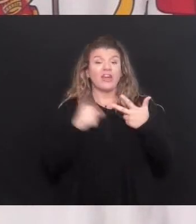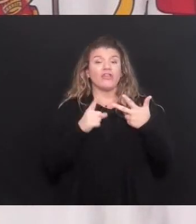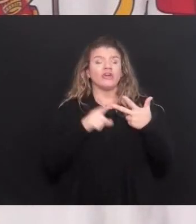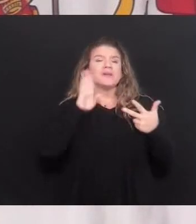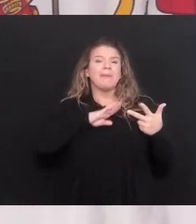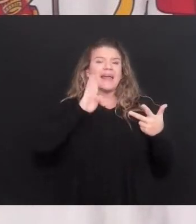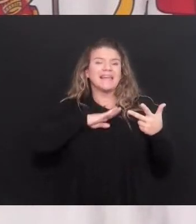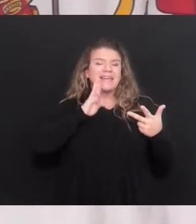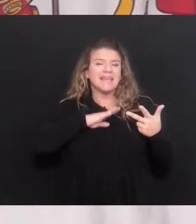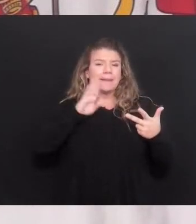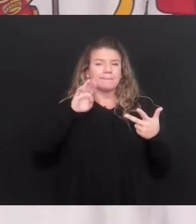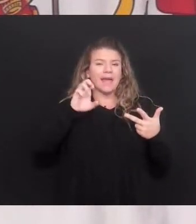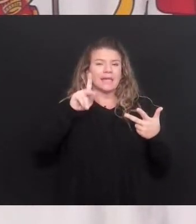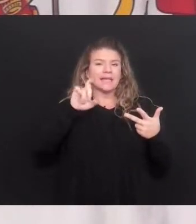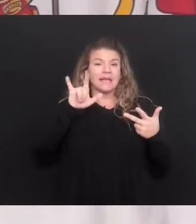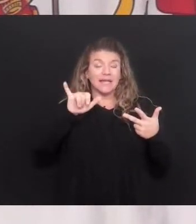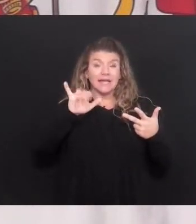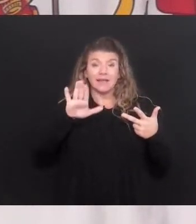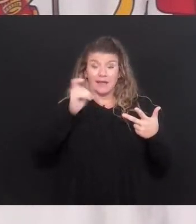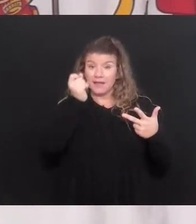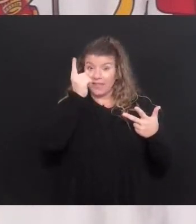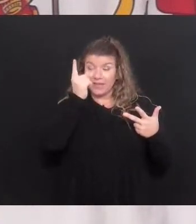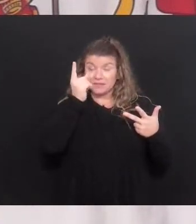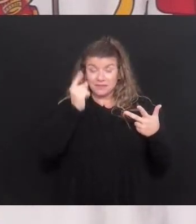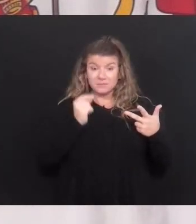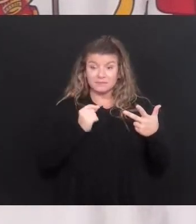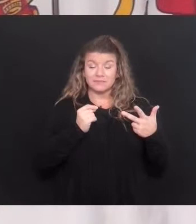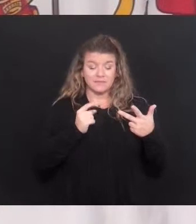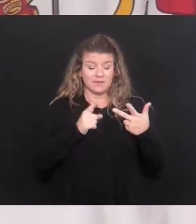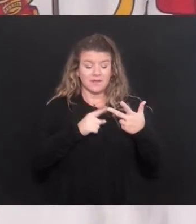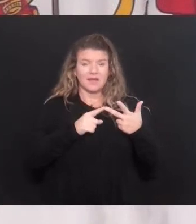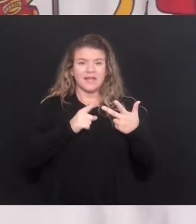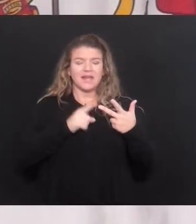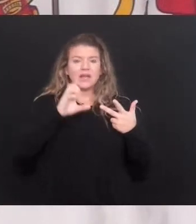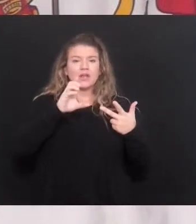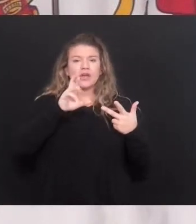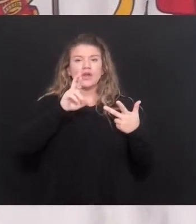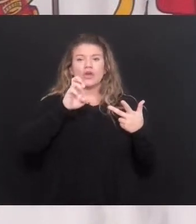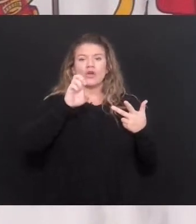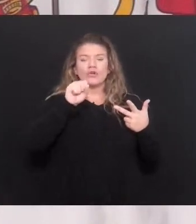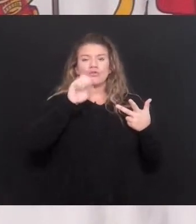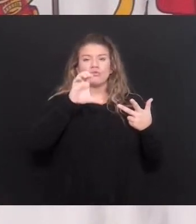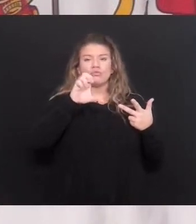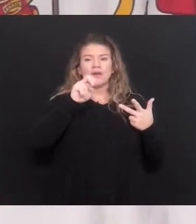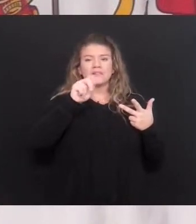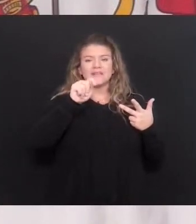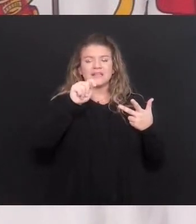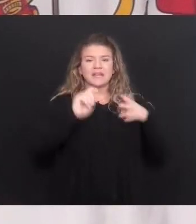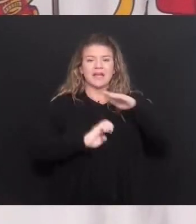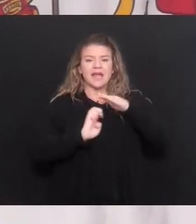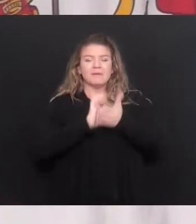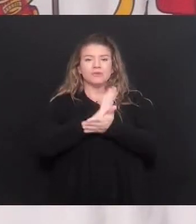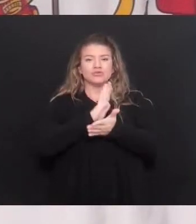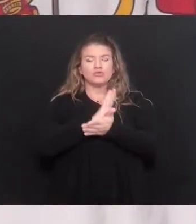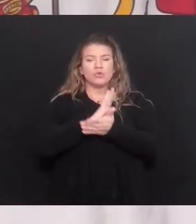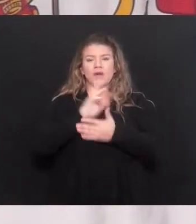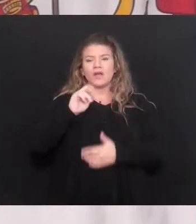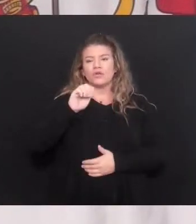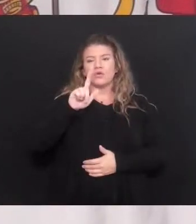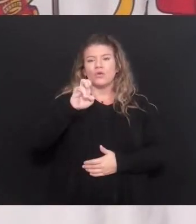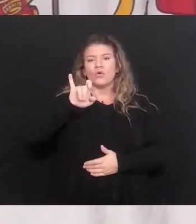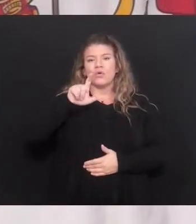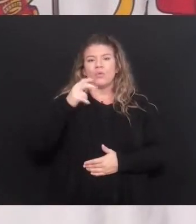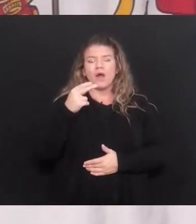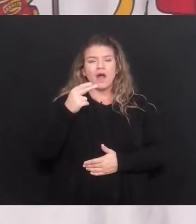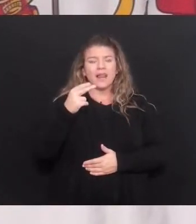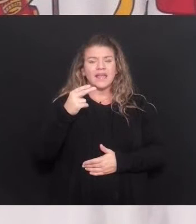West Virginia. Now get this. It's at Crescent Elementary School in Raleigh County School District.